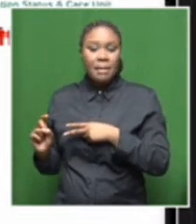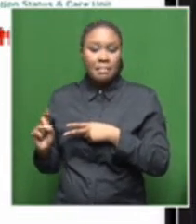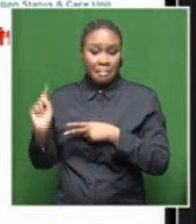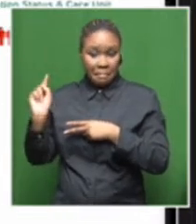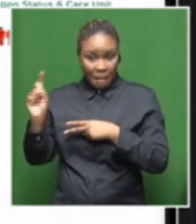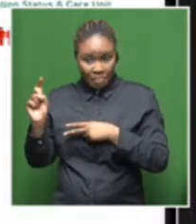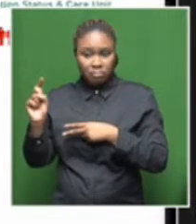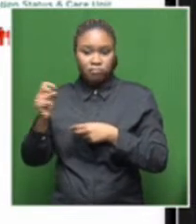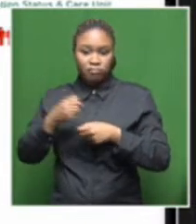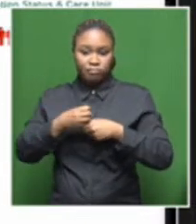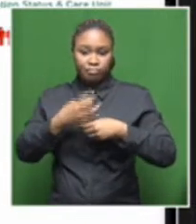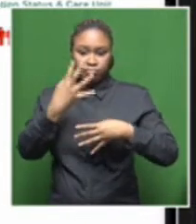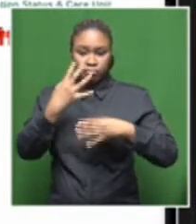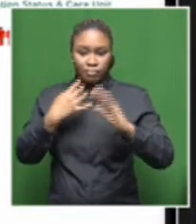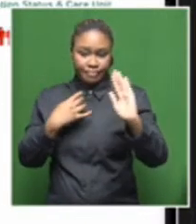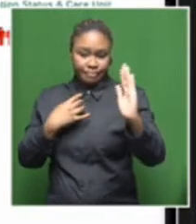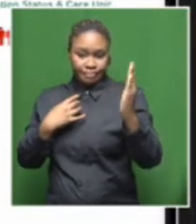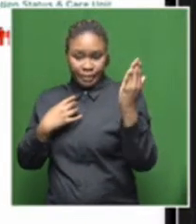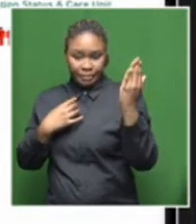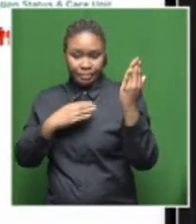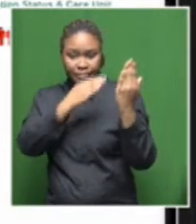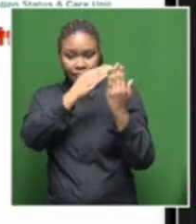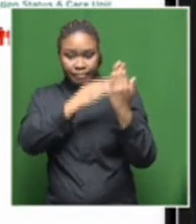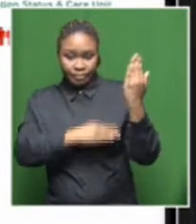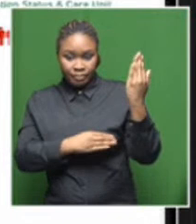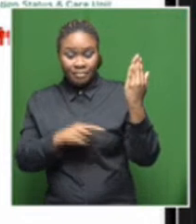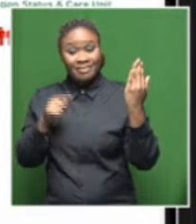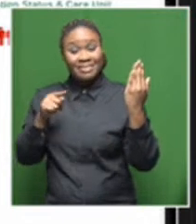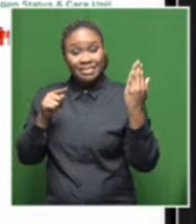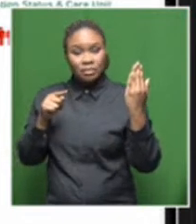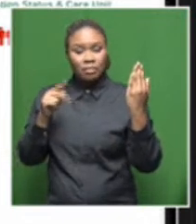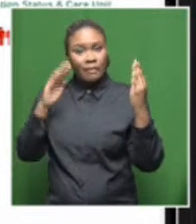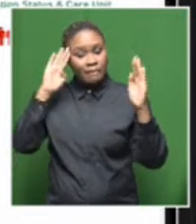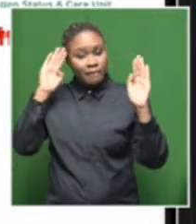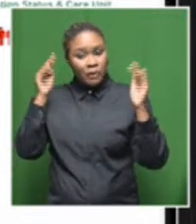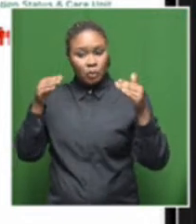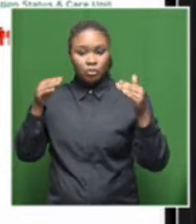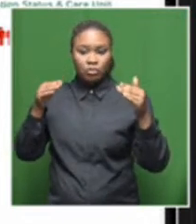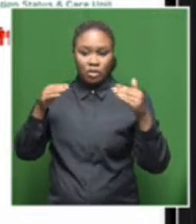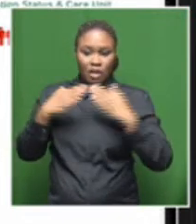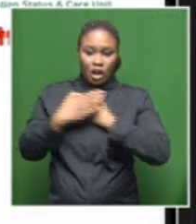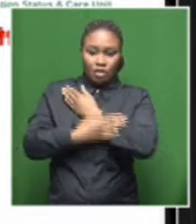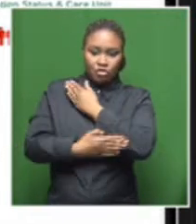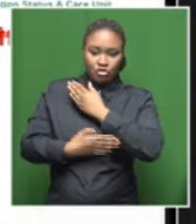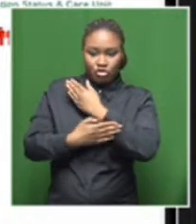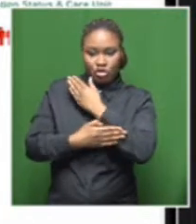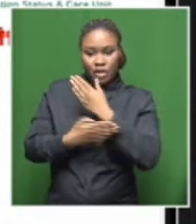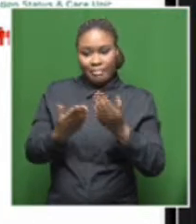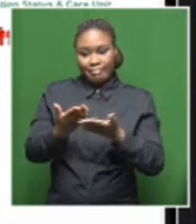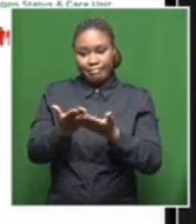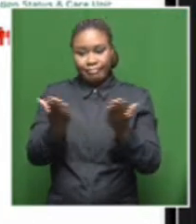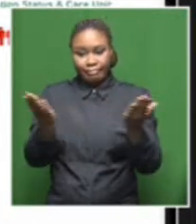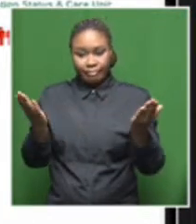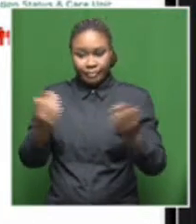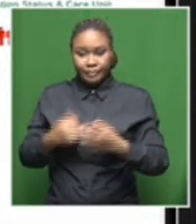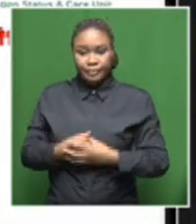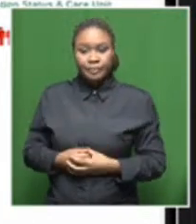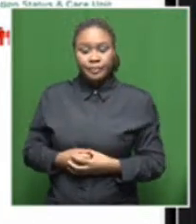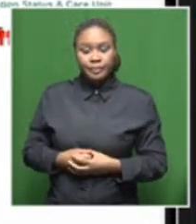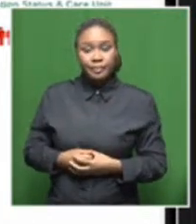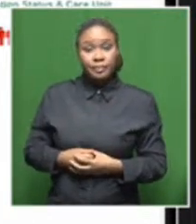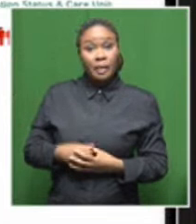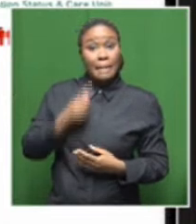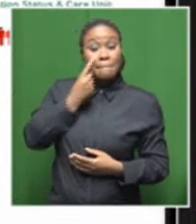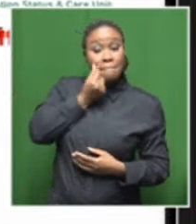This, what I've got here is the whole country. And looking at the whole country, first of all, you can see male and female